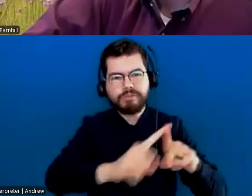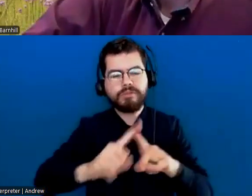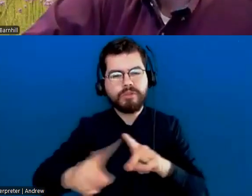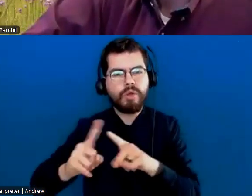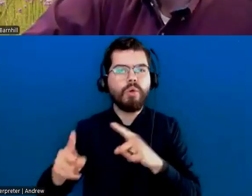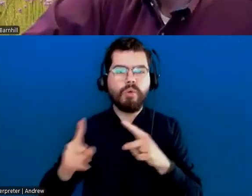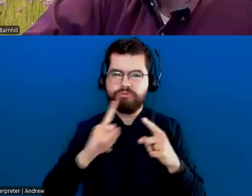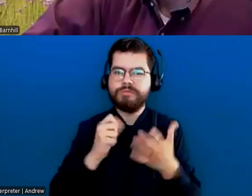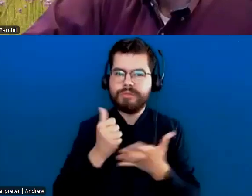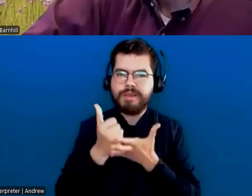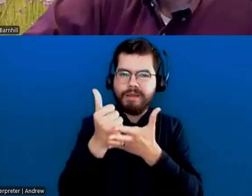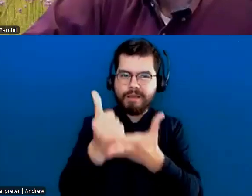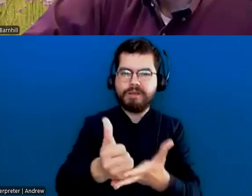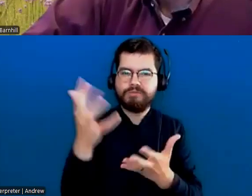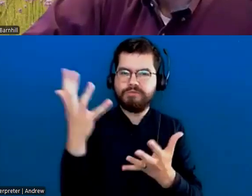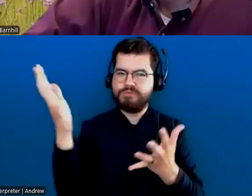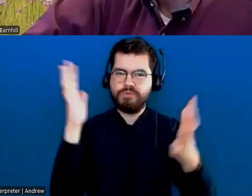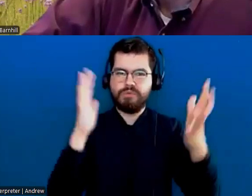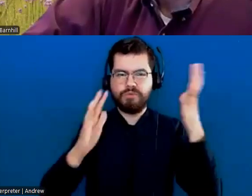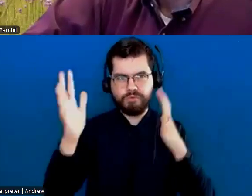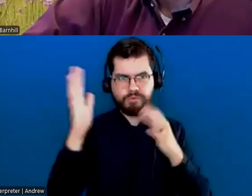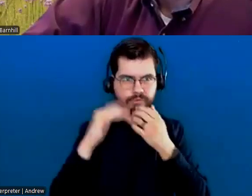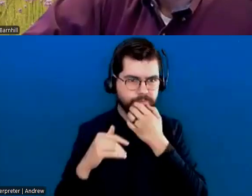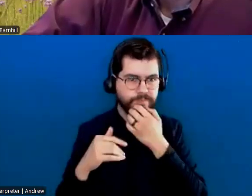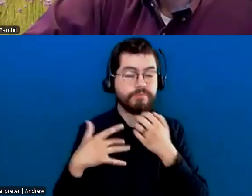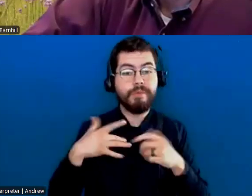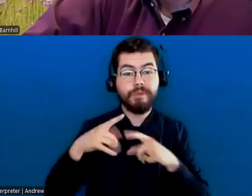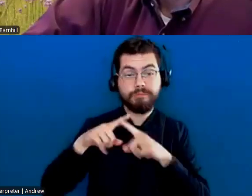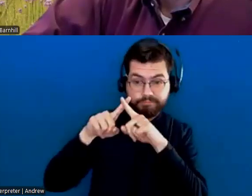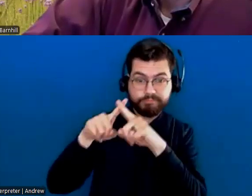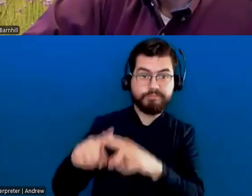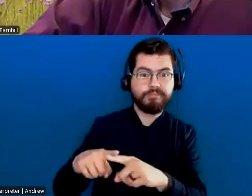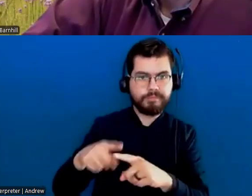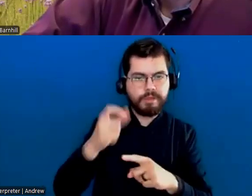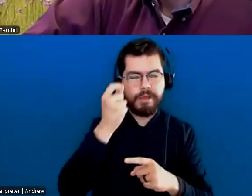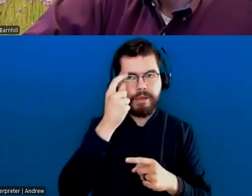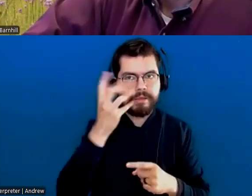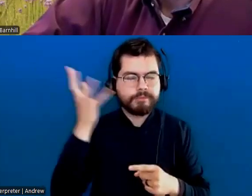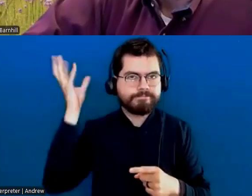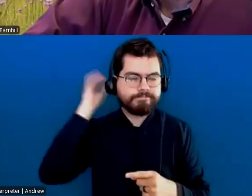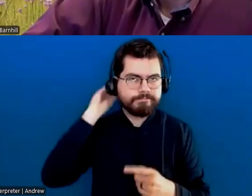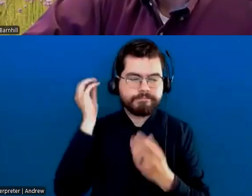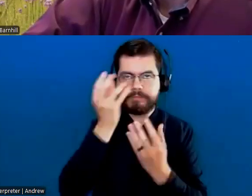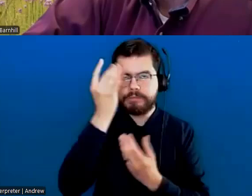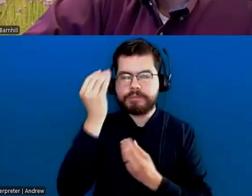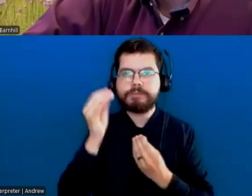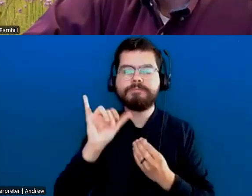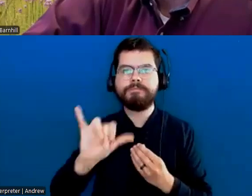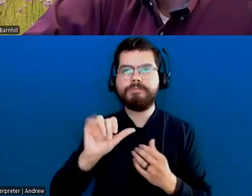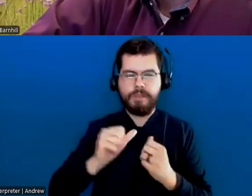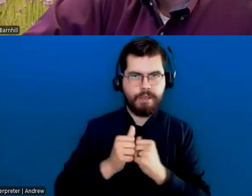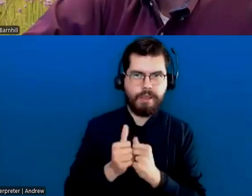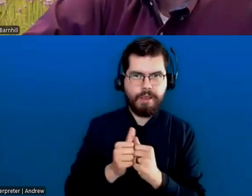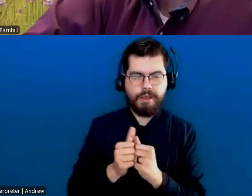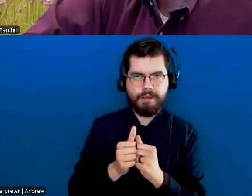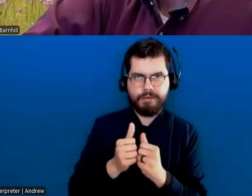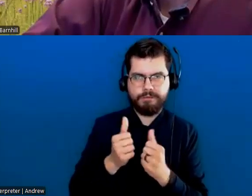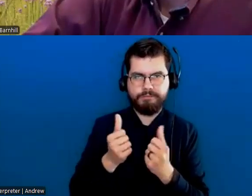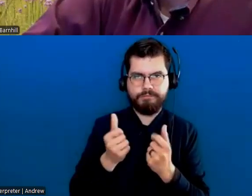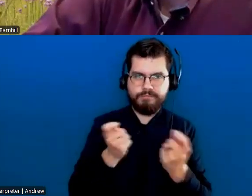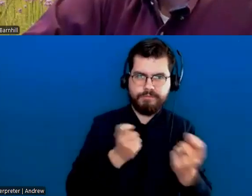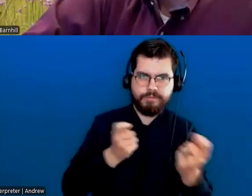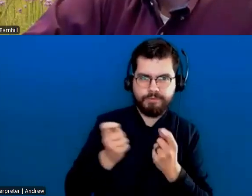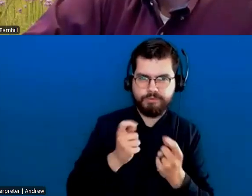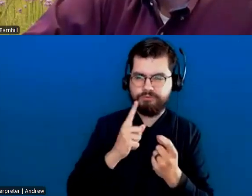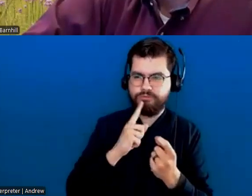But we're always not only relying on them, but keeping them in the back of our mind and kind of manage towards them and with them and not against them.